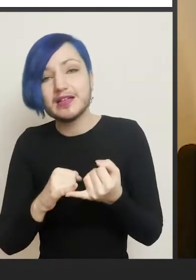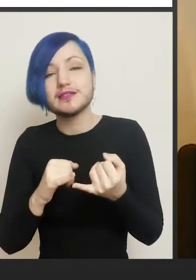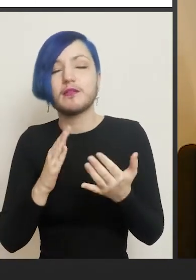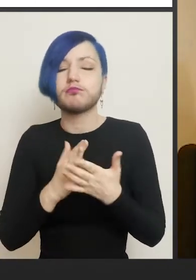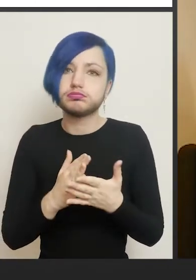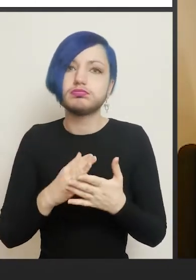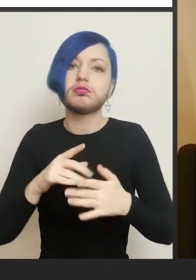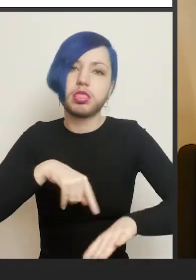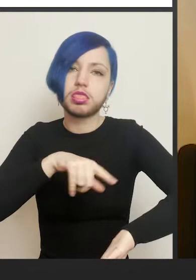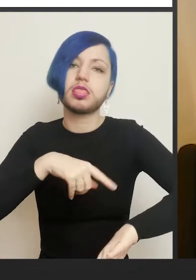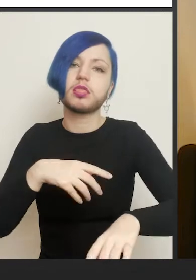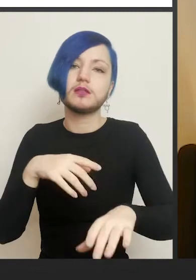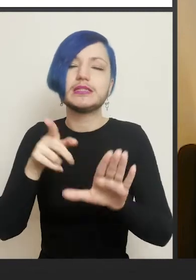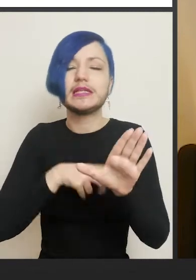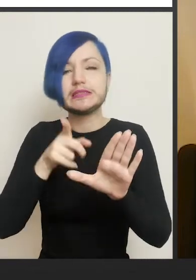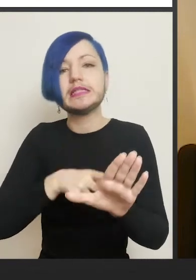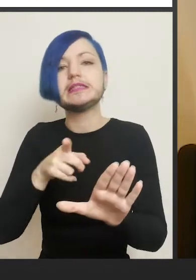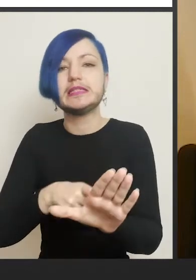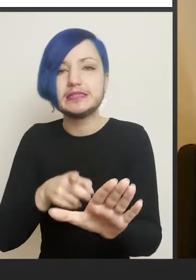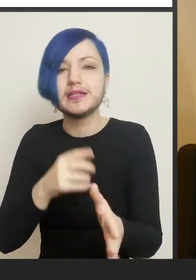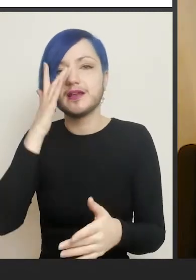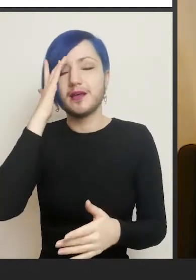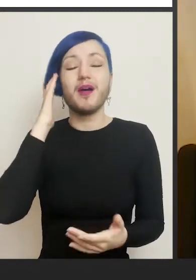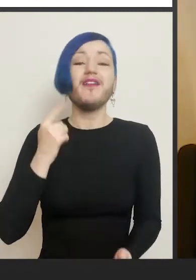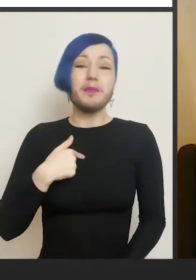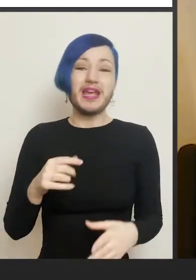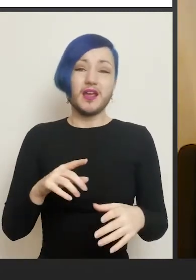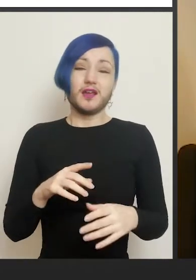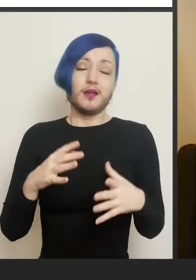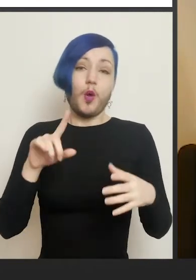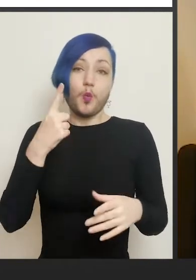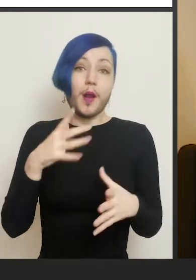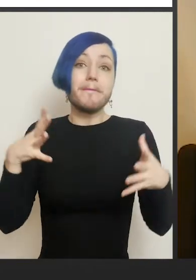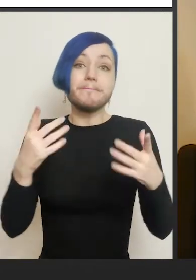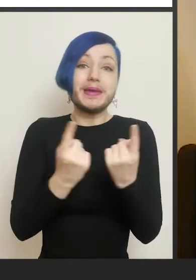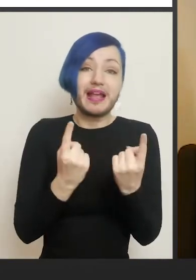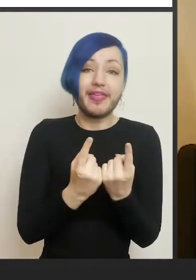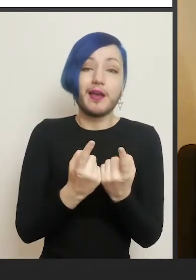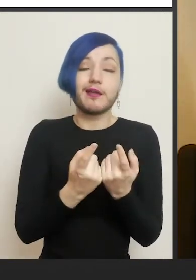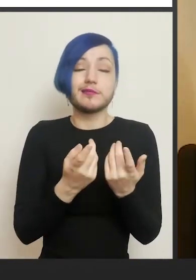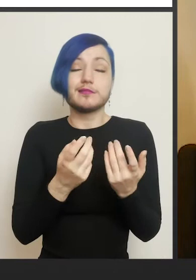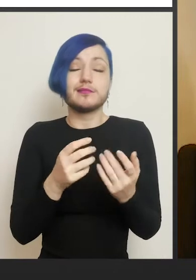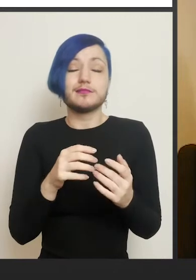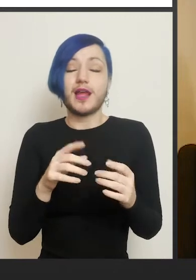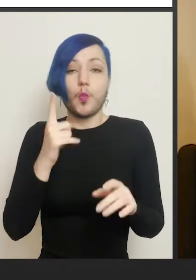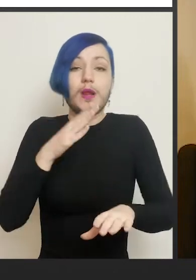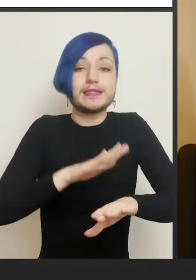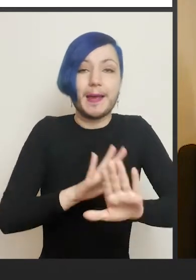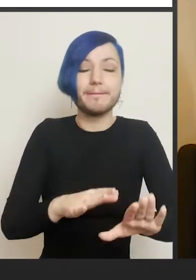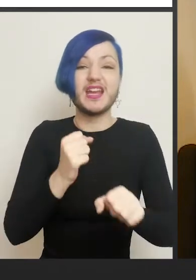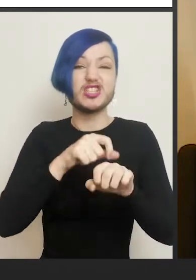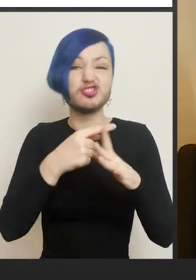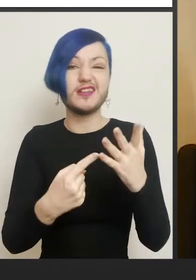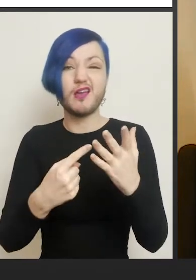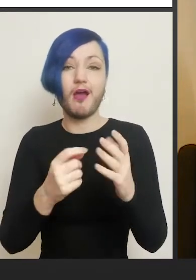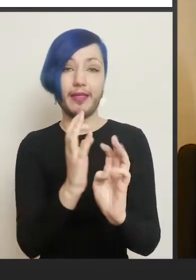on has taken so many years, because I can only really deal with one big thing at once. Gender was just at the back of the